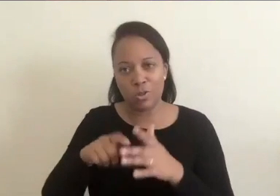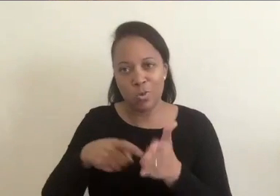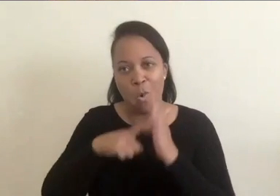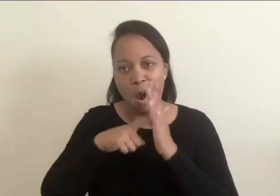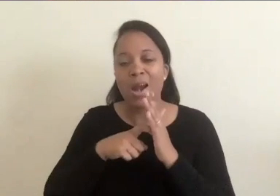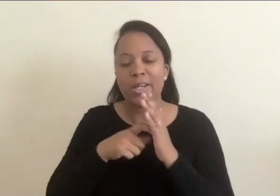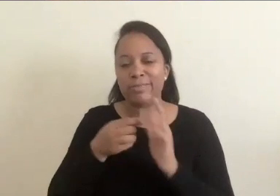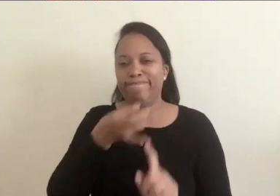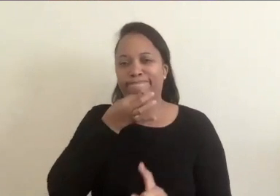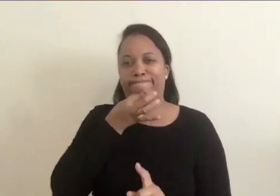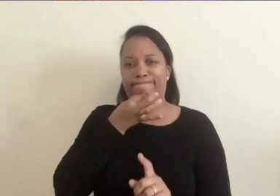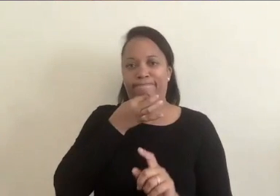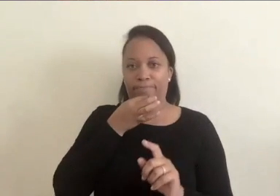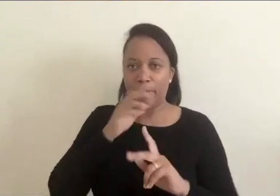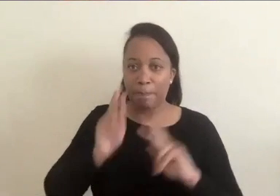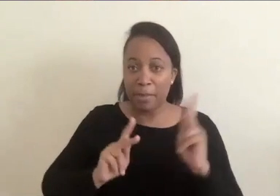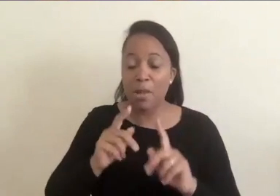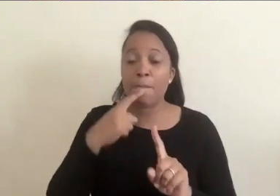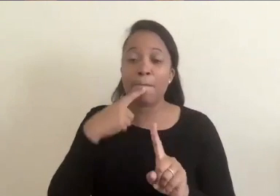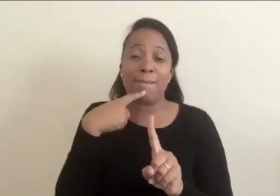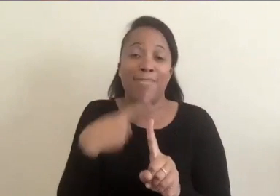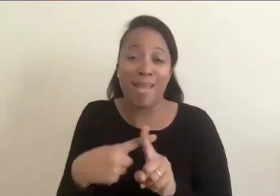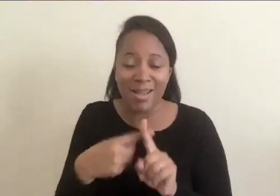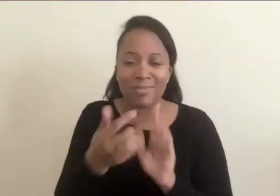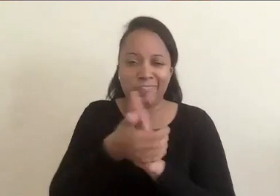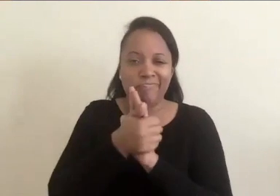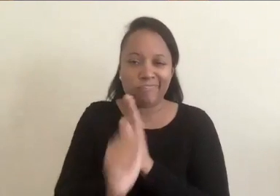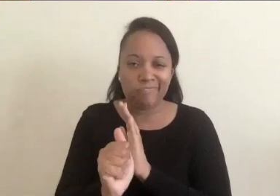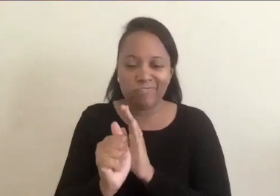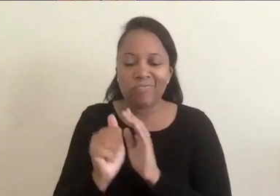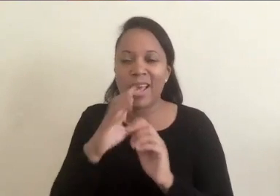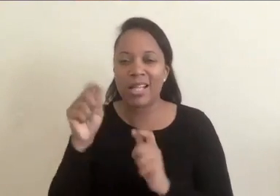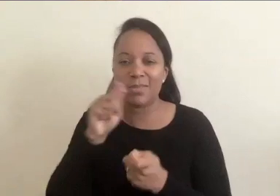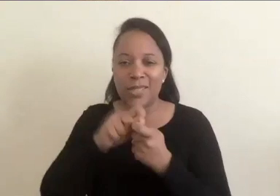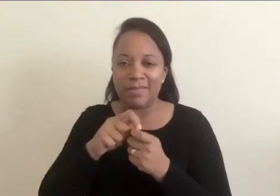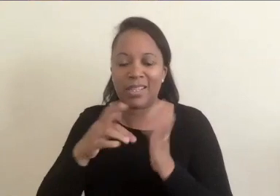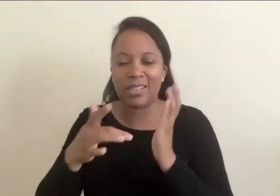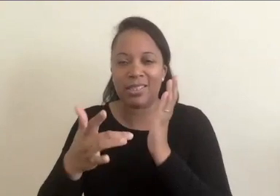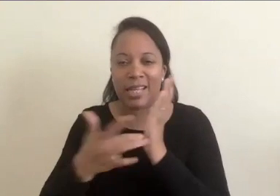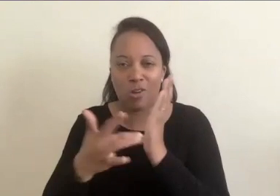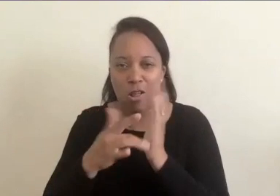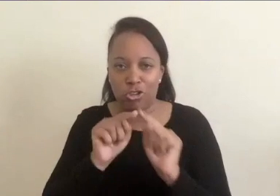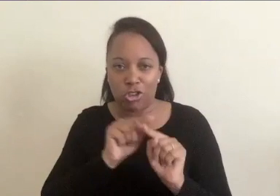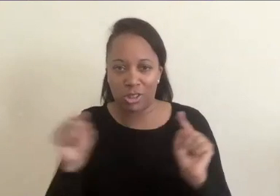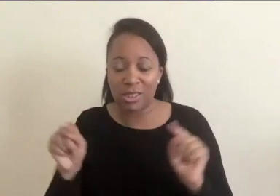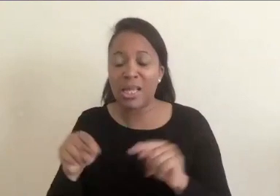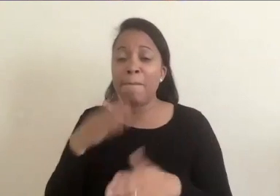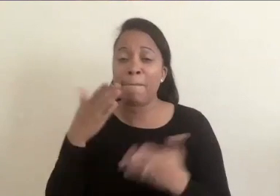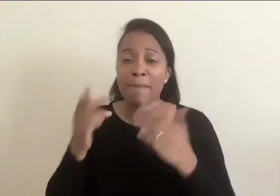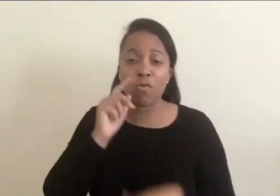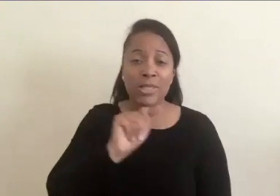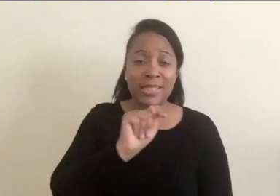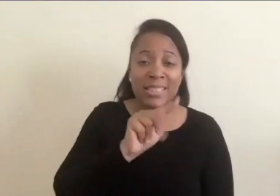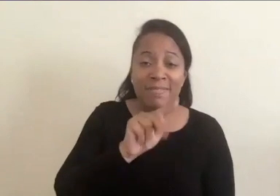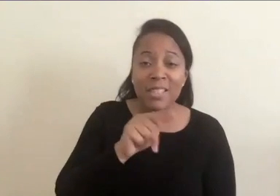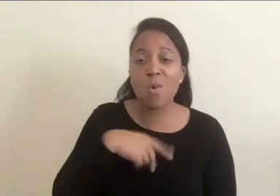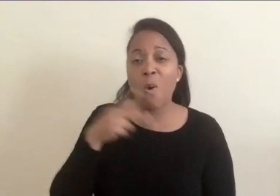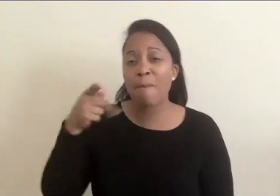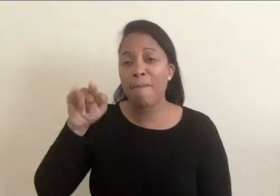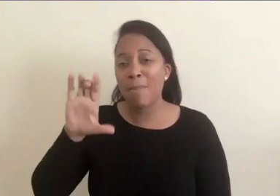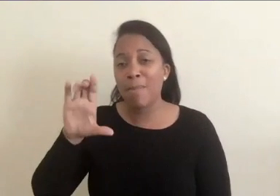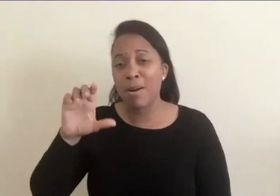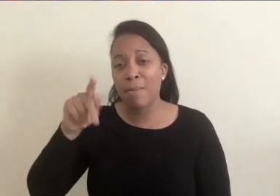use our broadcast captioners for programs on TV, as well as live, large-scale public events, or simply if a client requests